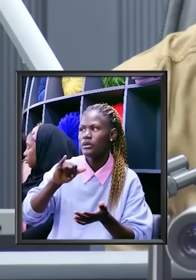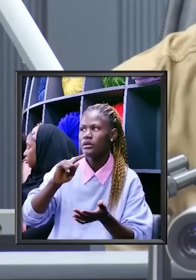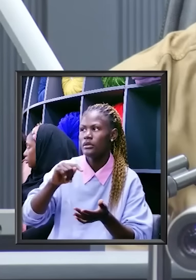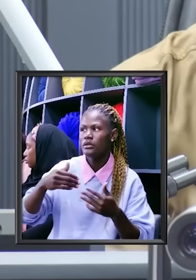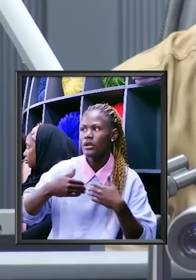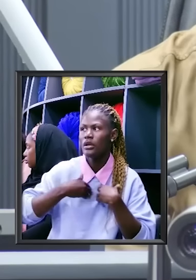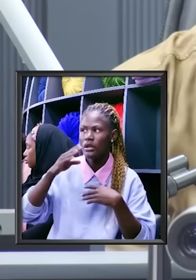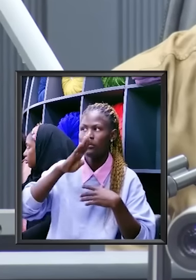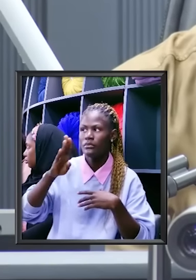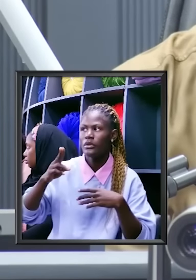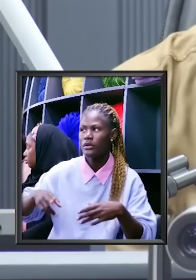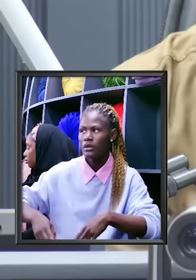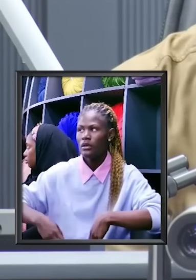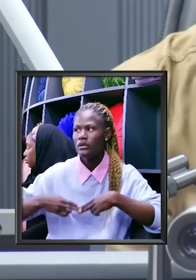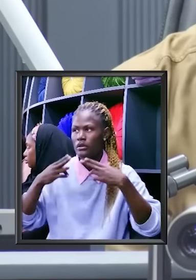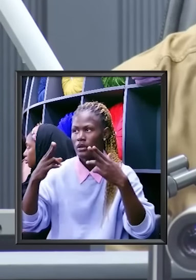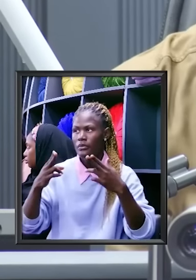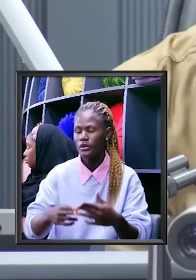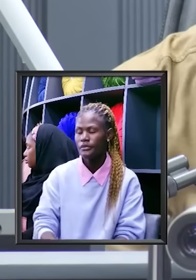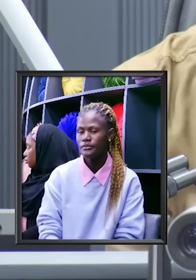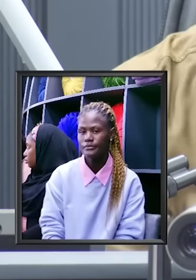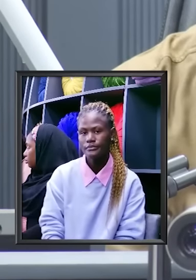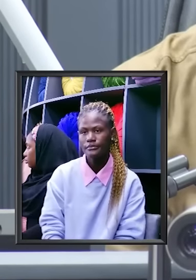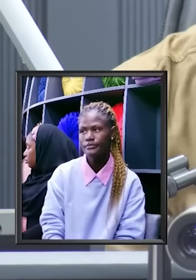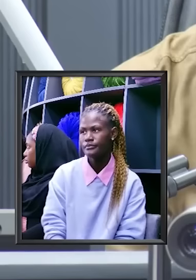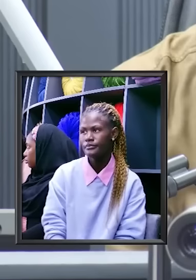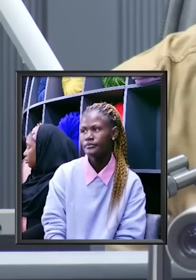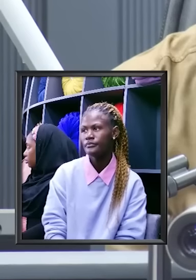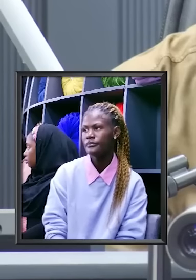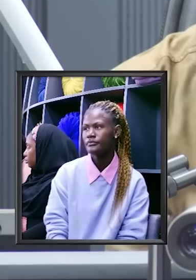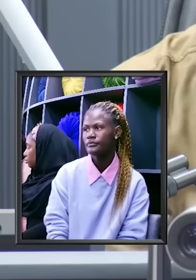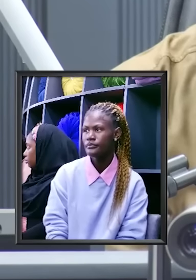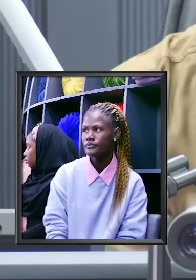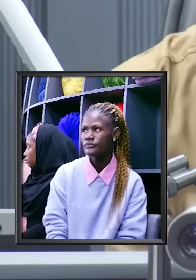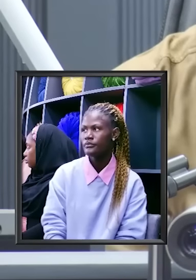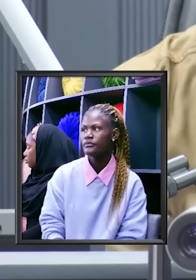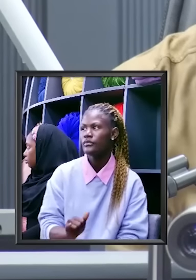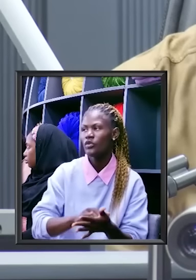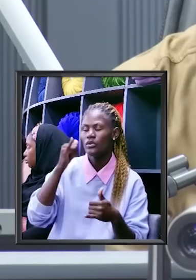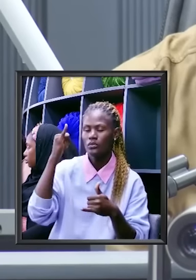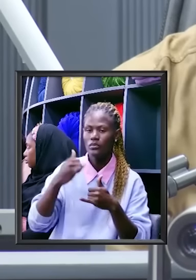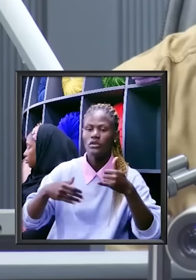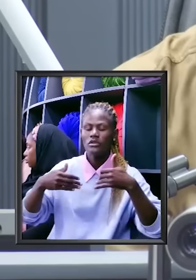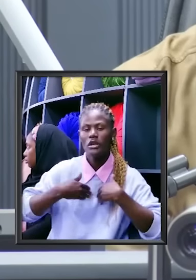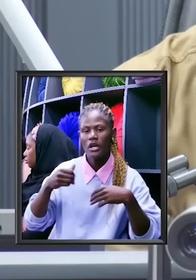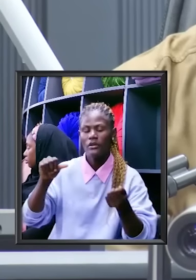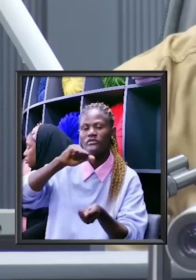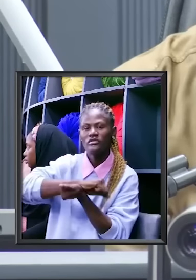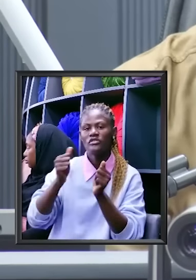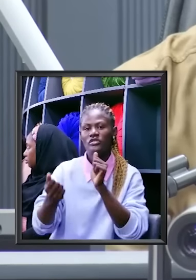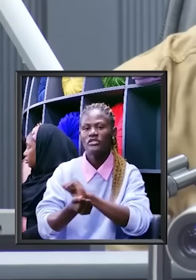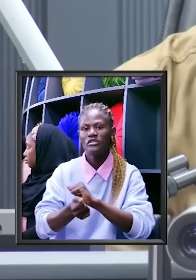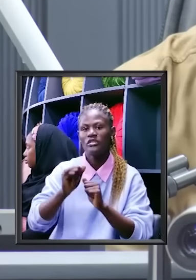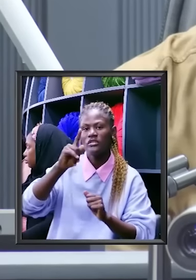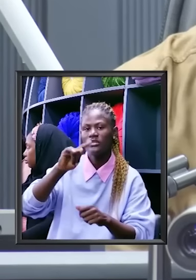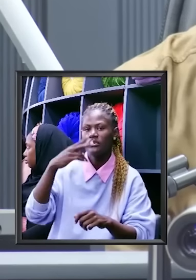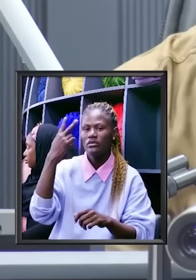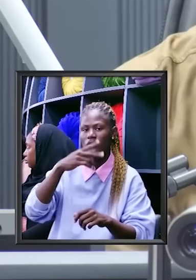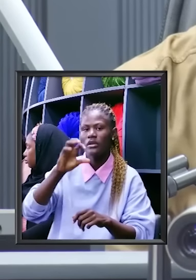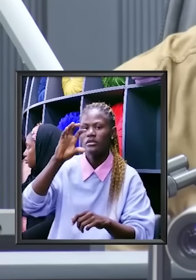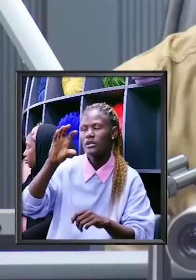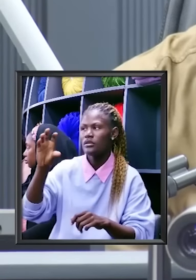happening. That's what he told me, that it has been happening, that they must have swapped my edition. Say, look at the CCTV. See